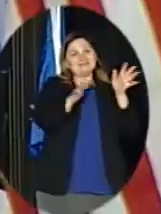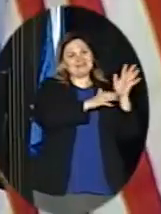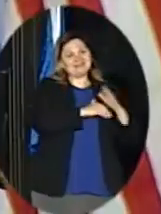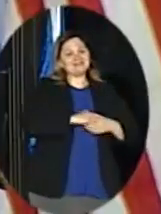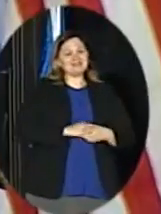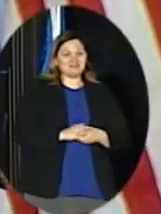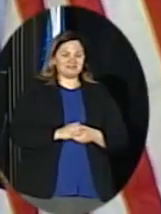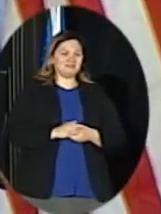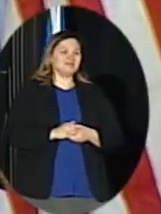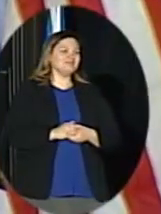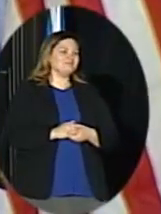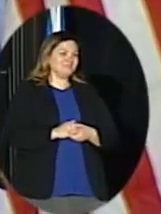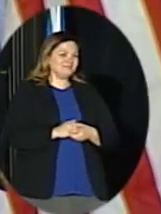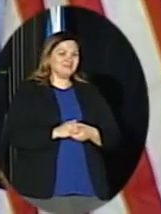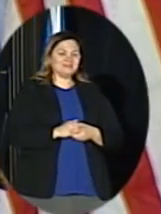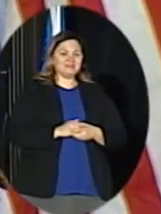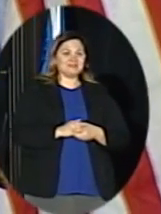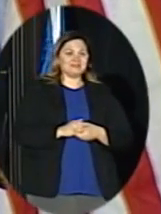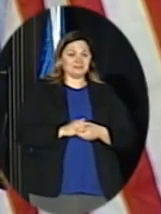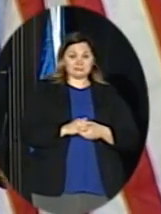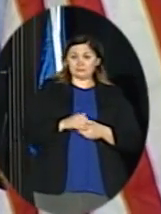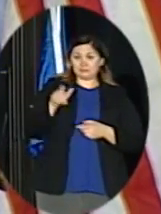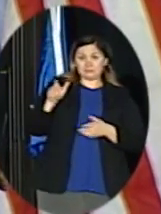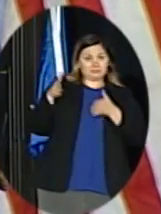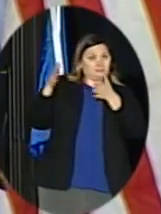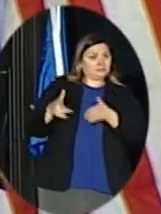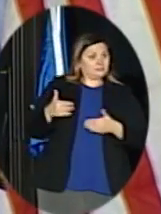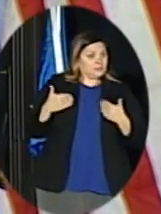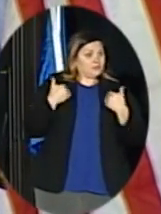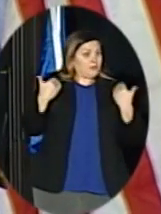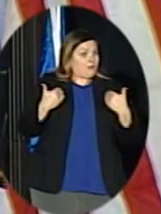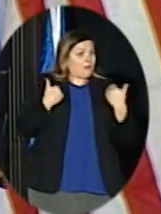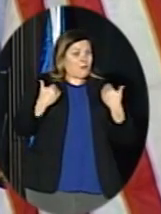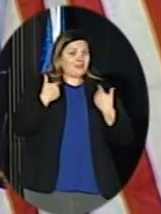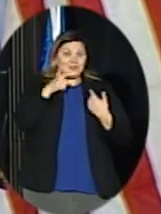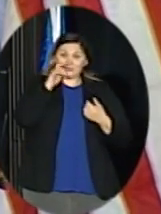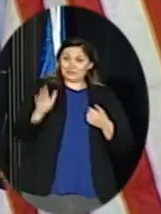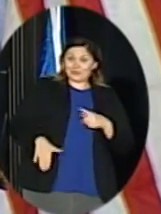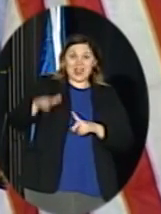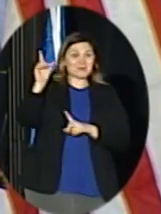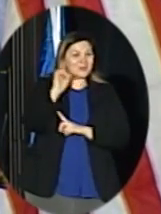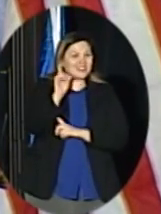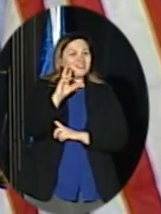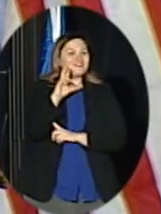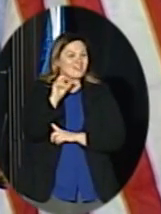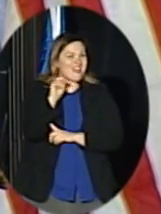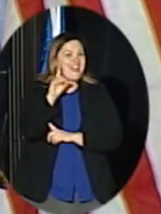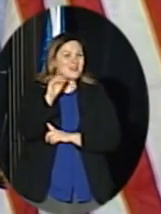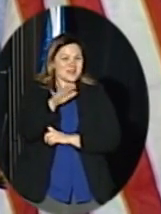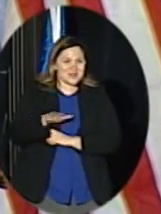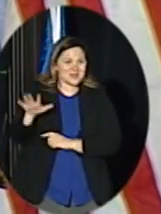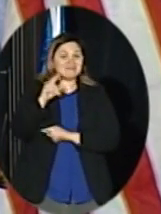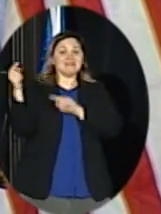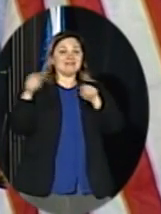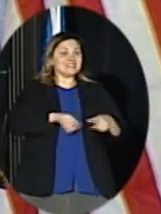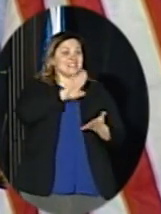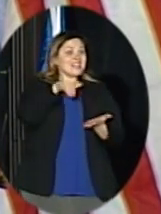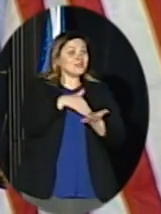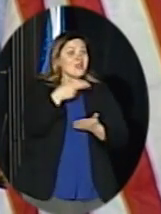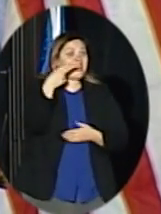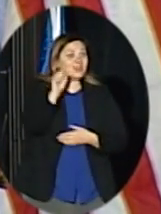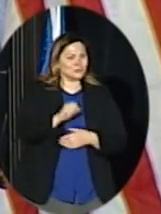As a young person who grew up in the Rondo community and went to Central High School, I grew up listening to Mint Condition.